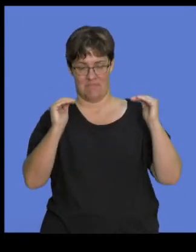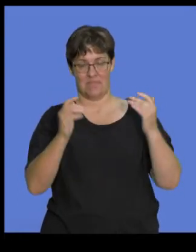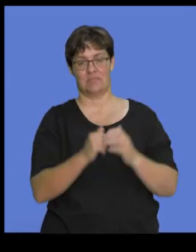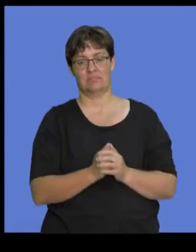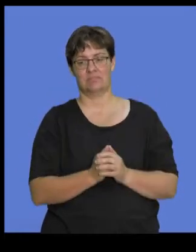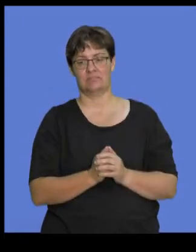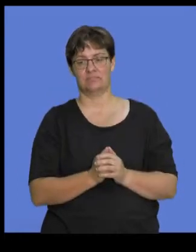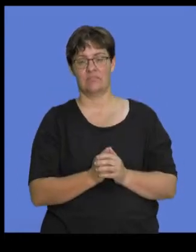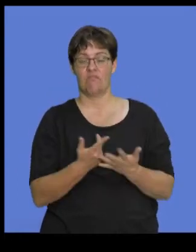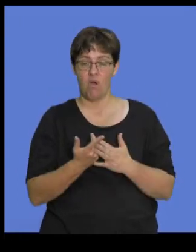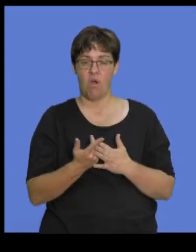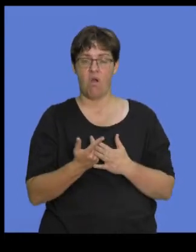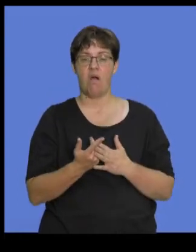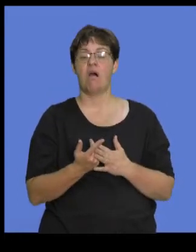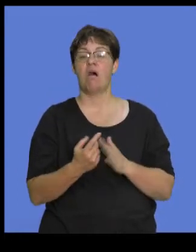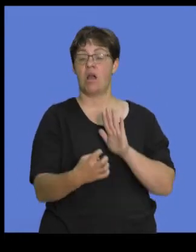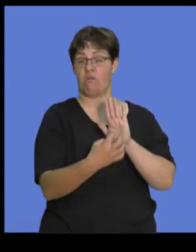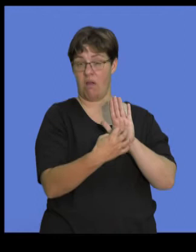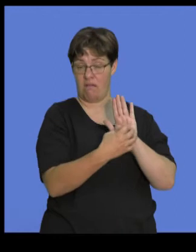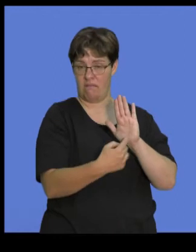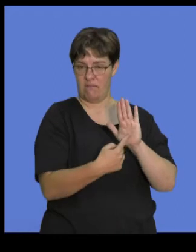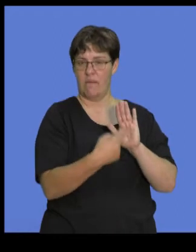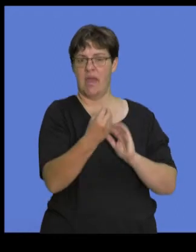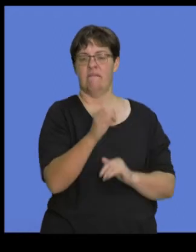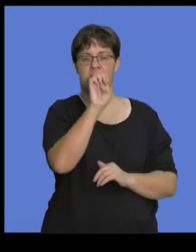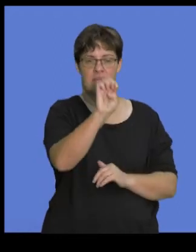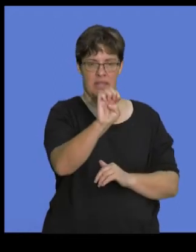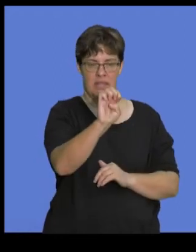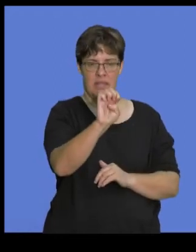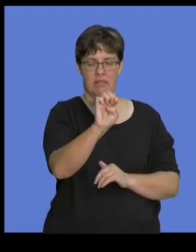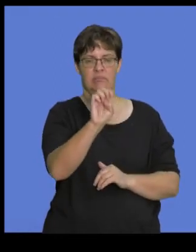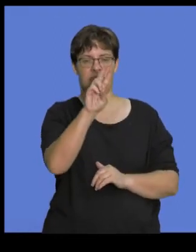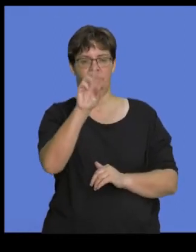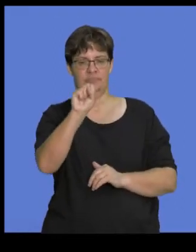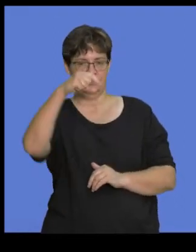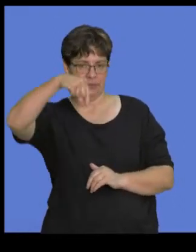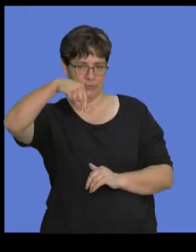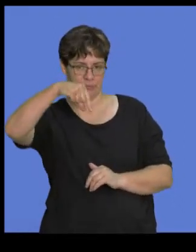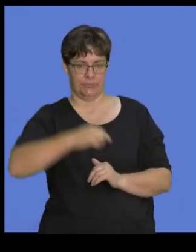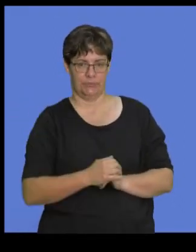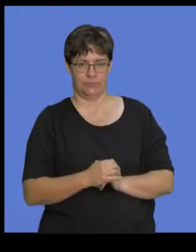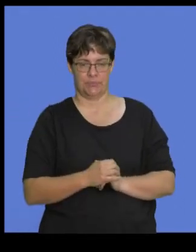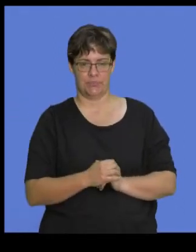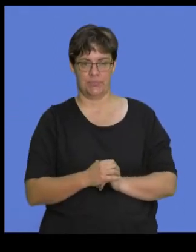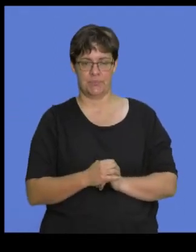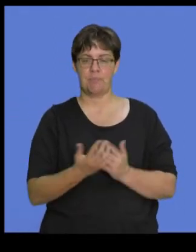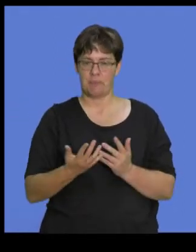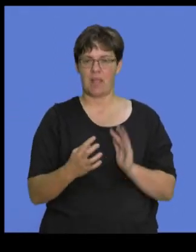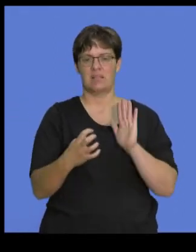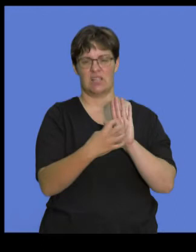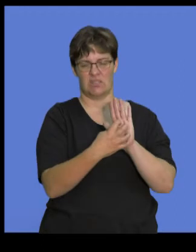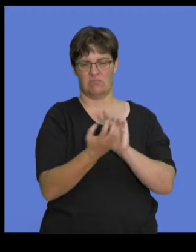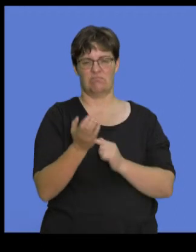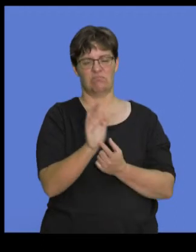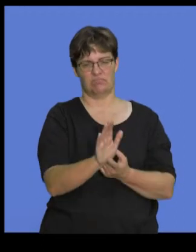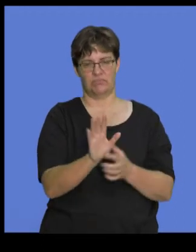means, from our sketch of the graph, we've got E versus Q, right? Okay, this is just a sketch just to